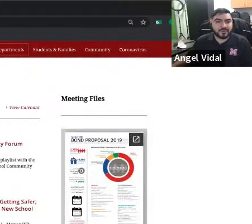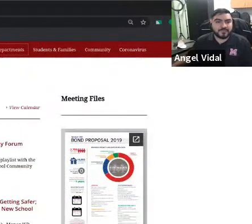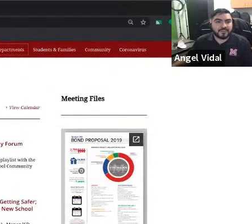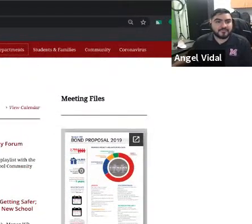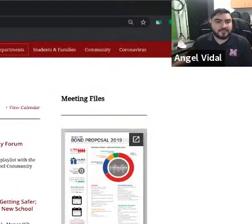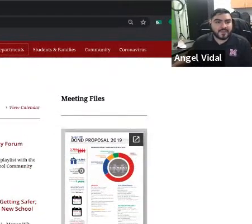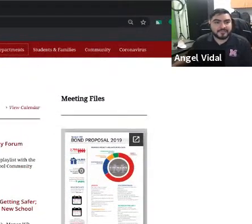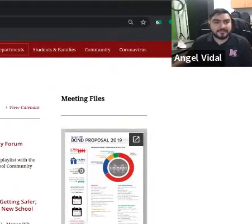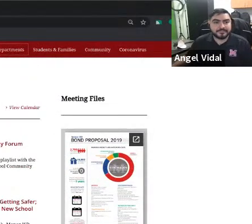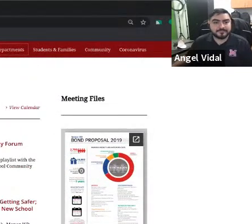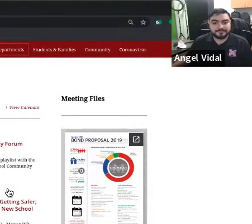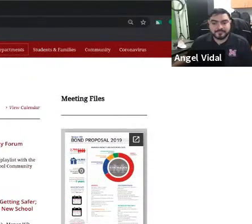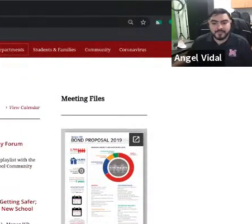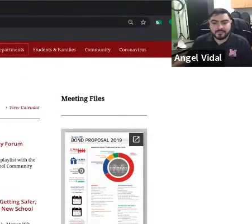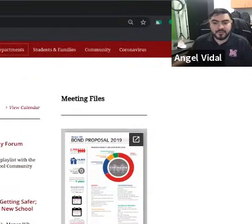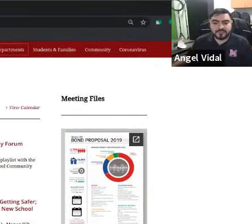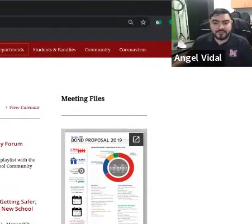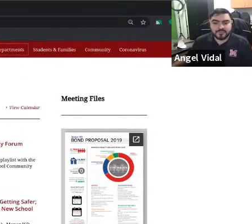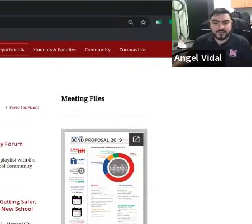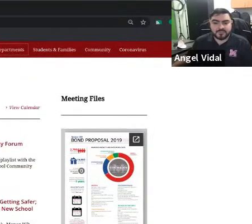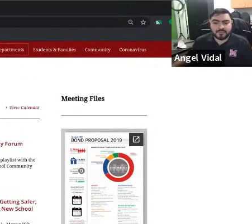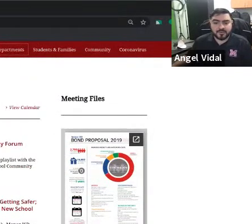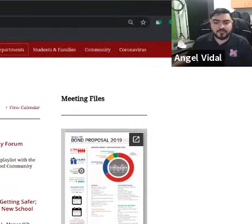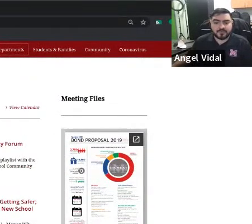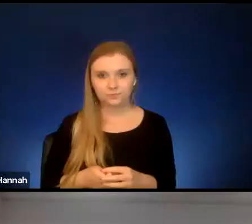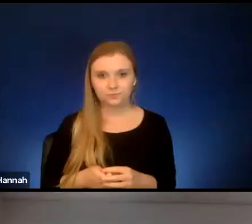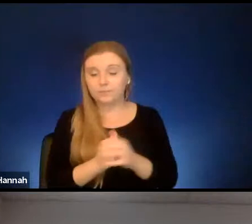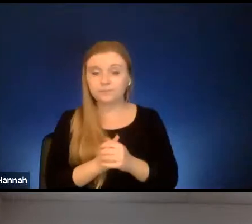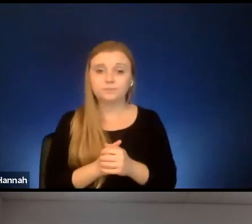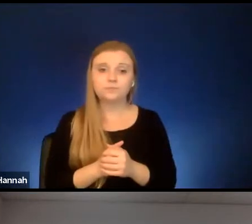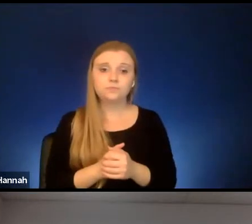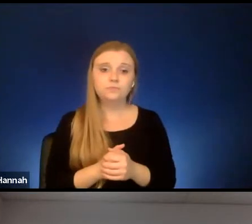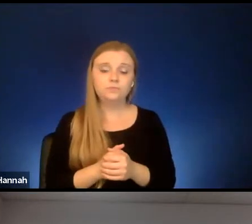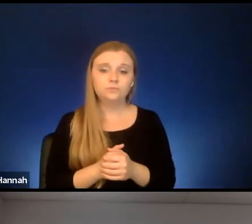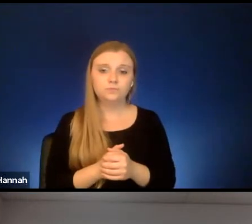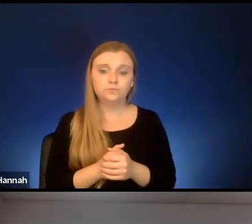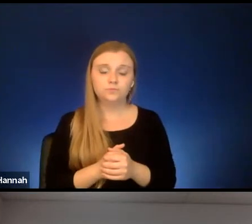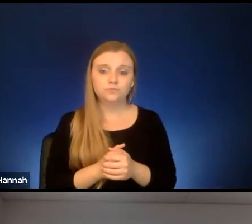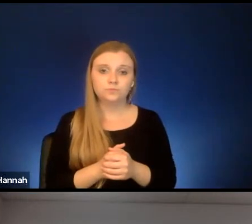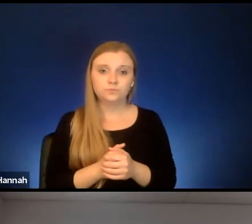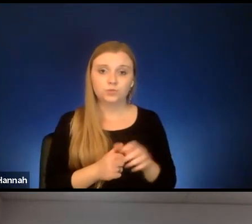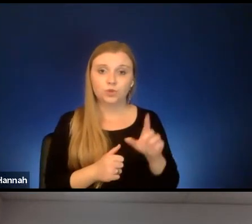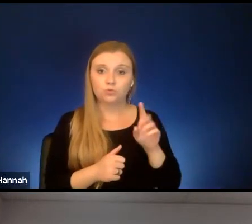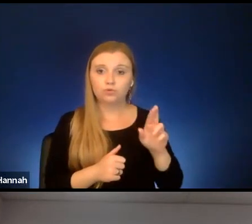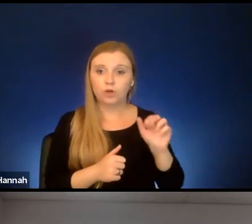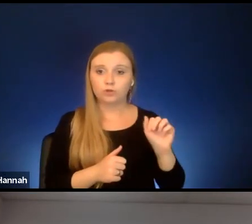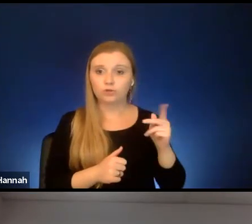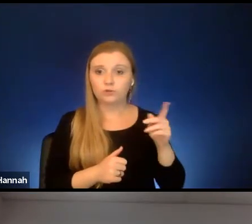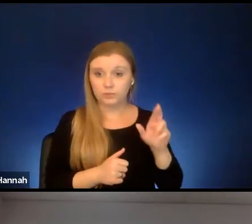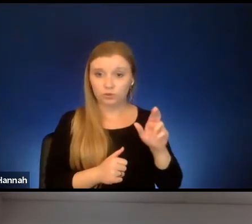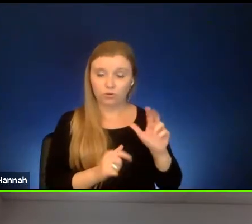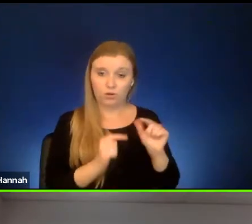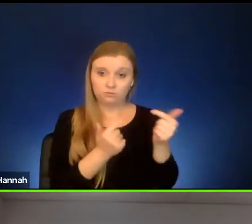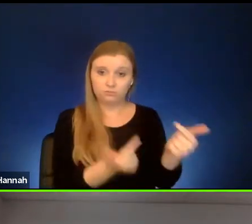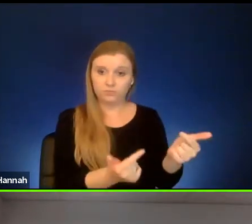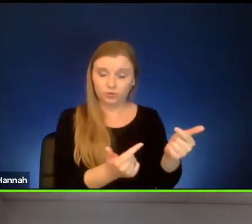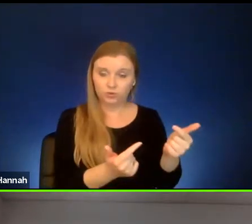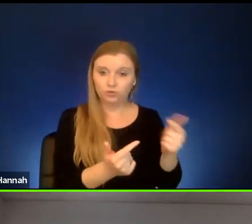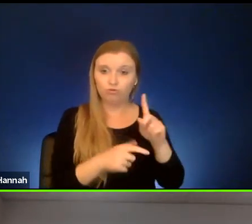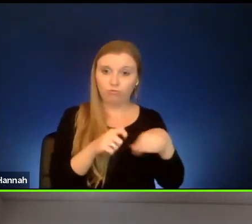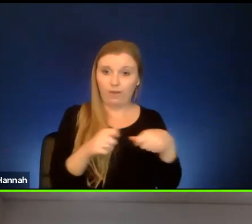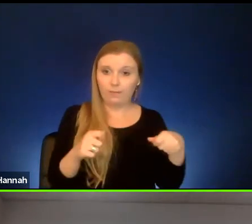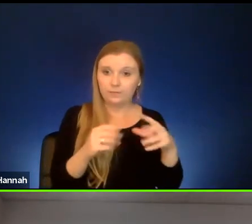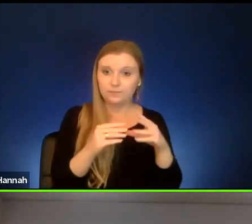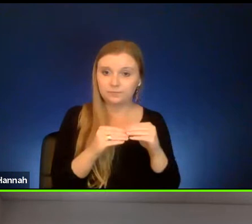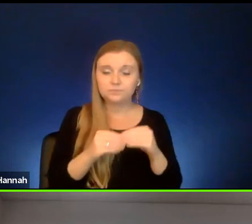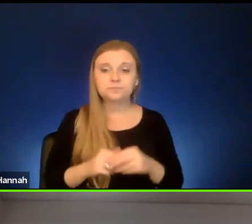a visual update for that. So Dr. Spencer, I'll turn it back over to you to close us out for the meeting. So thank you. Thank you, sir. And I see